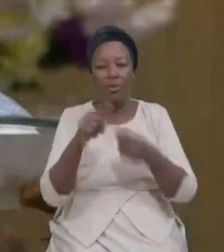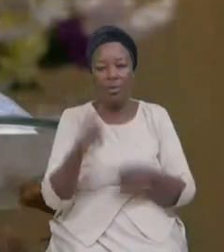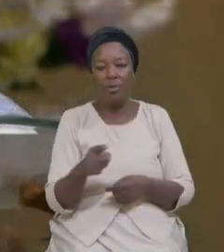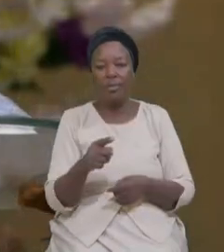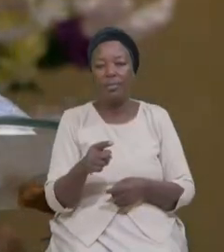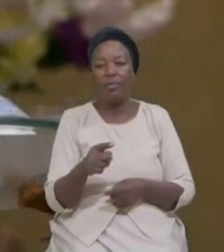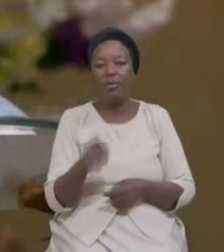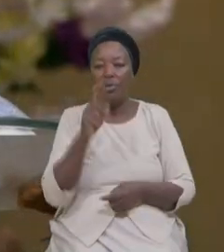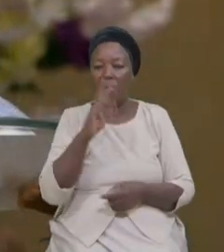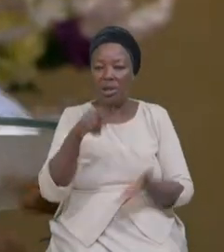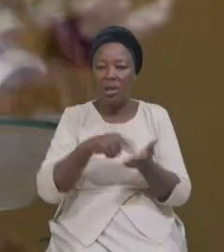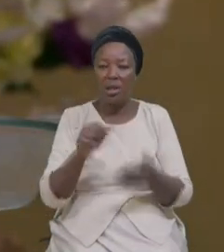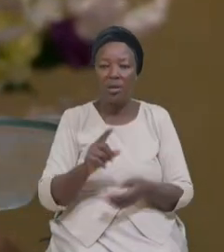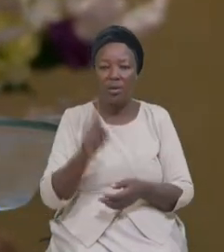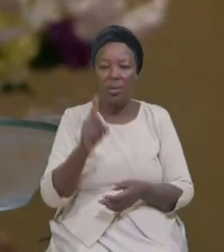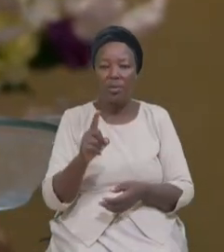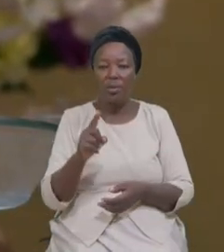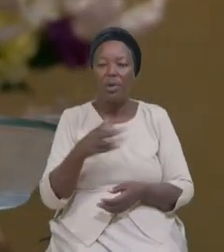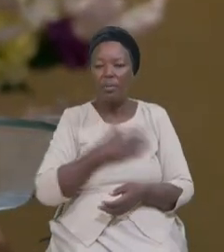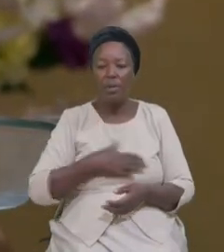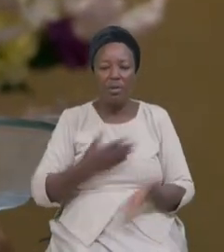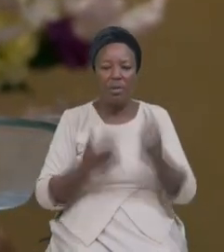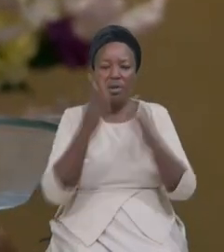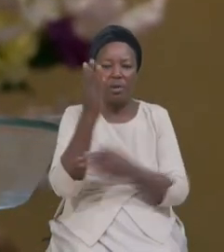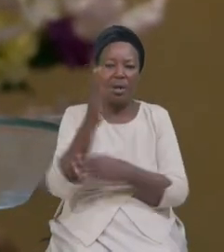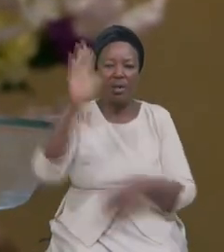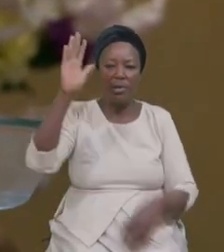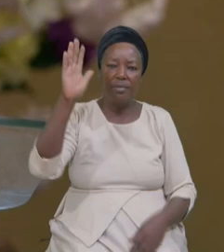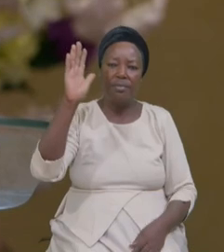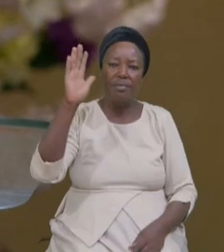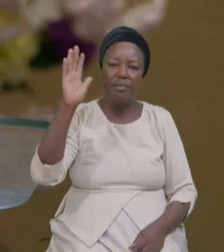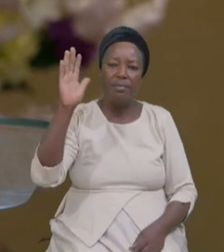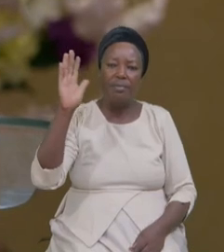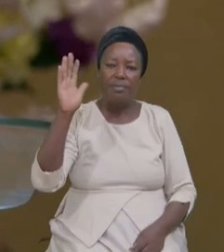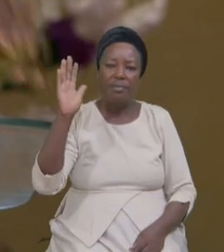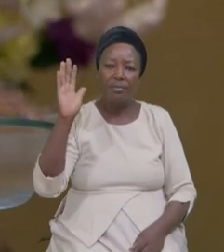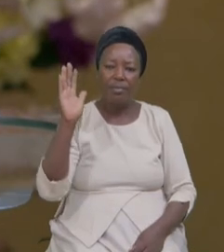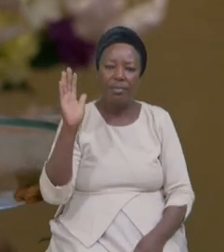You are standing up. Can I see your hand up? Those who are standing up,